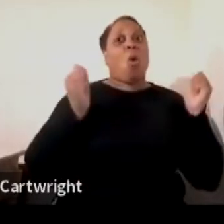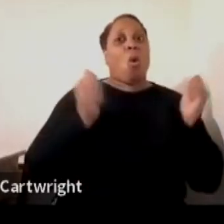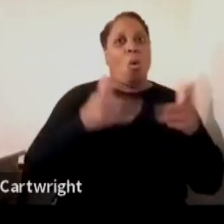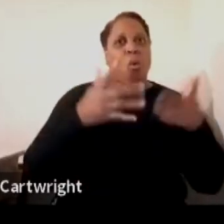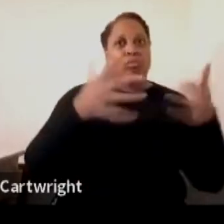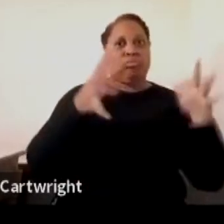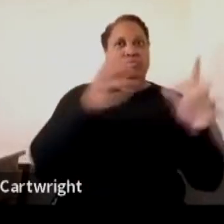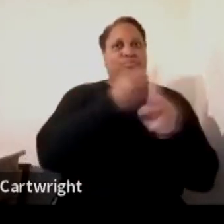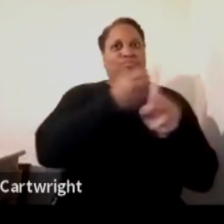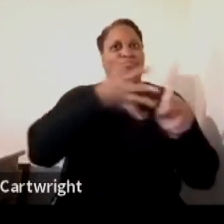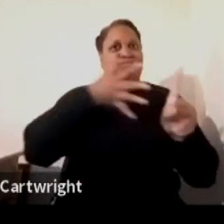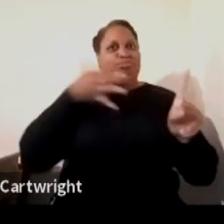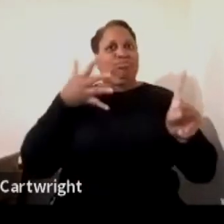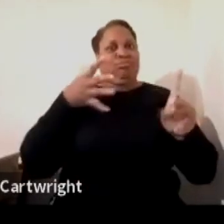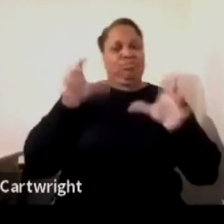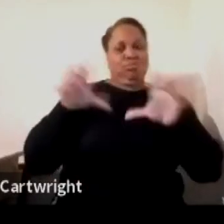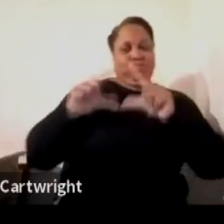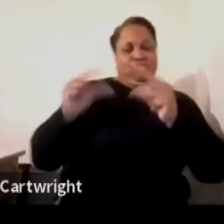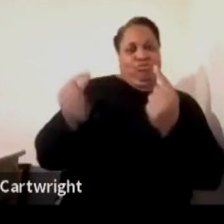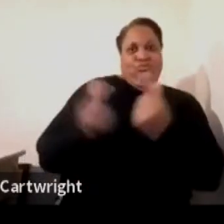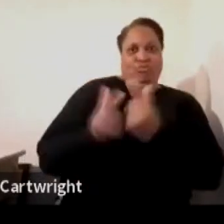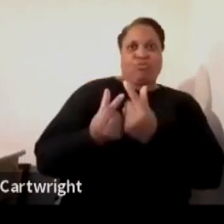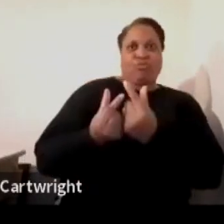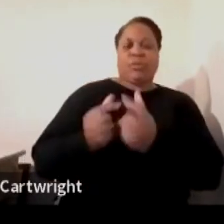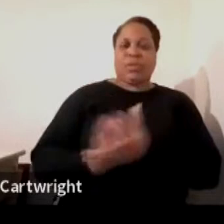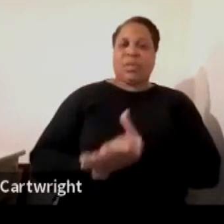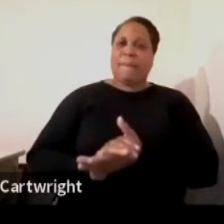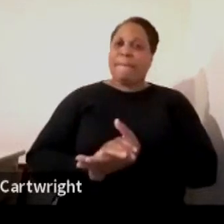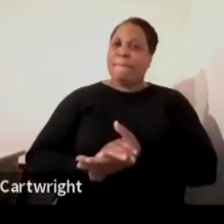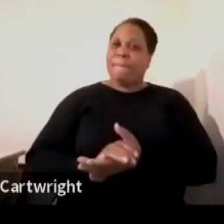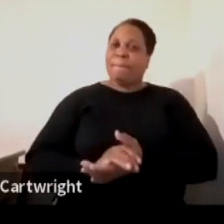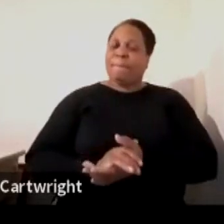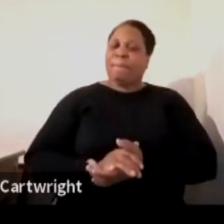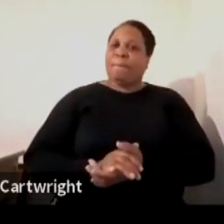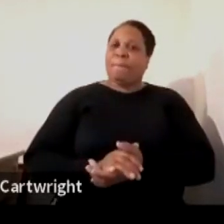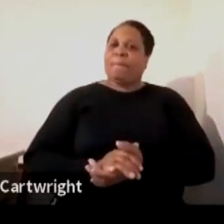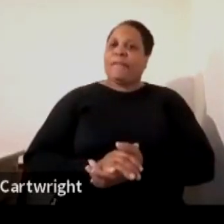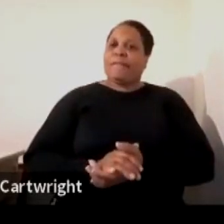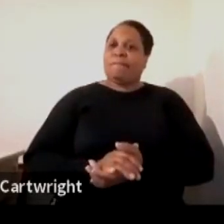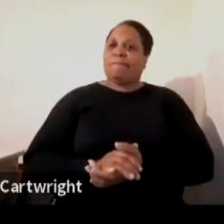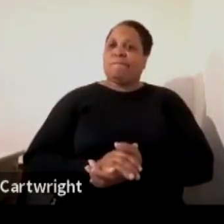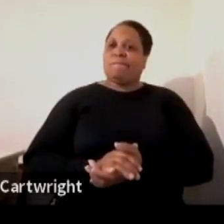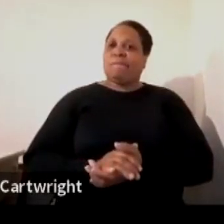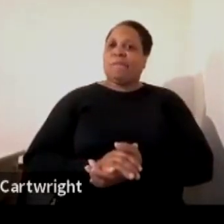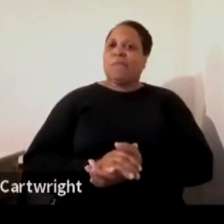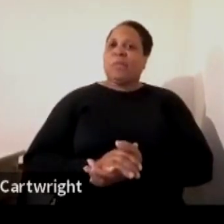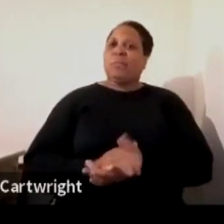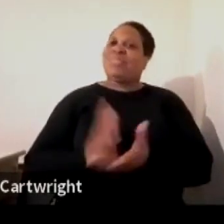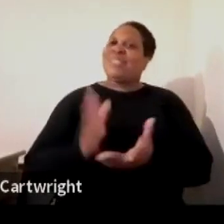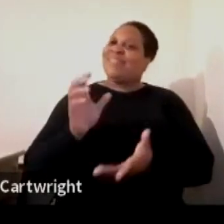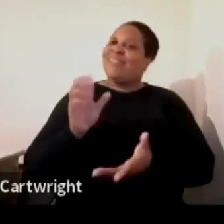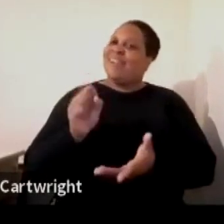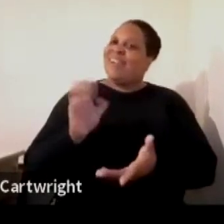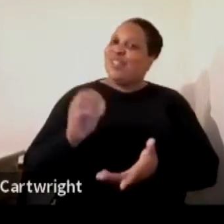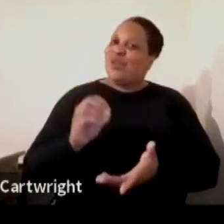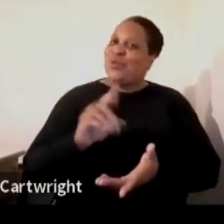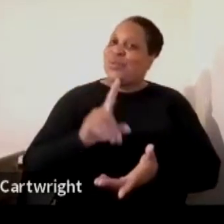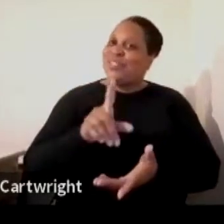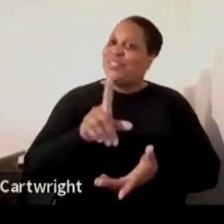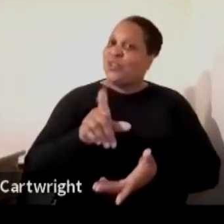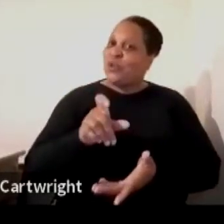else vaccine group? So this is a question